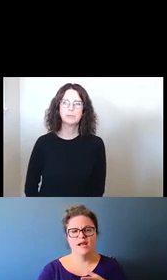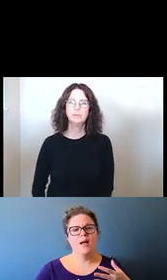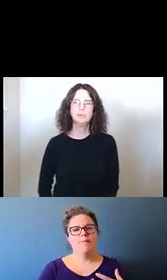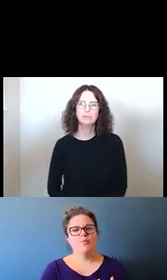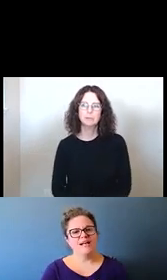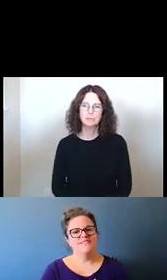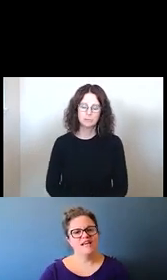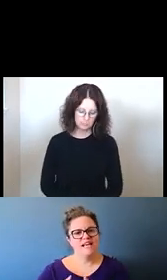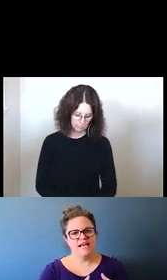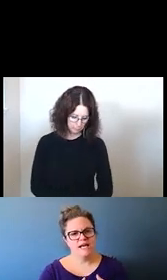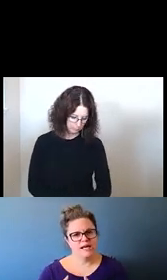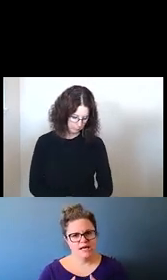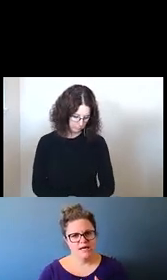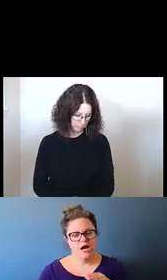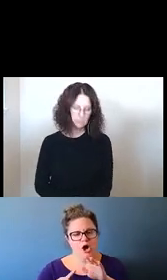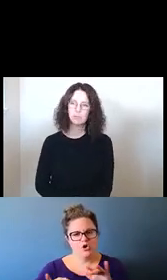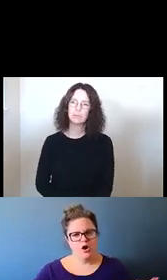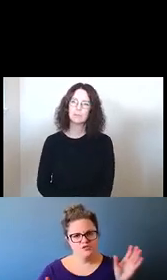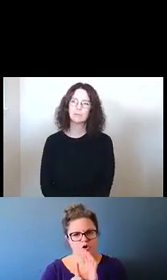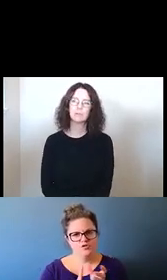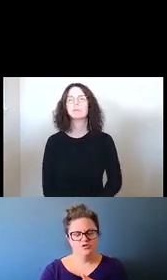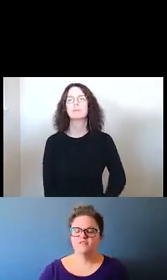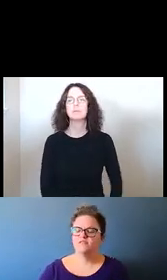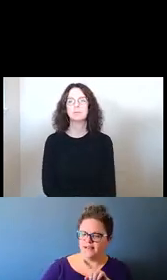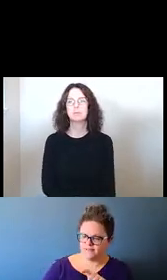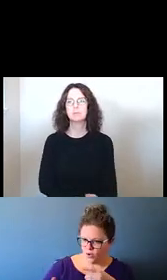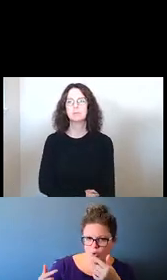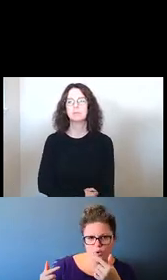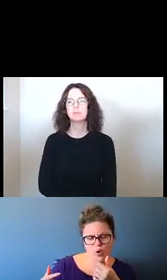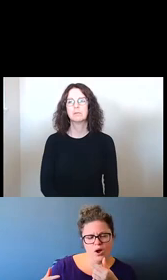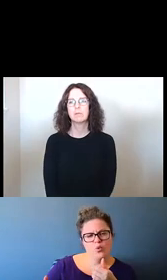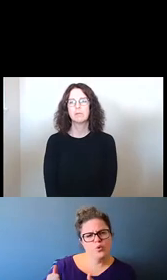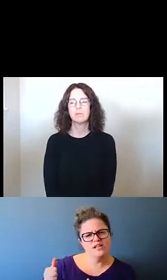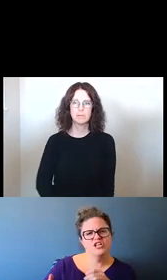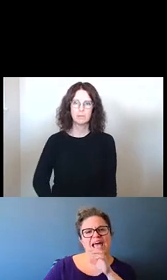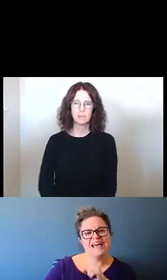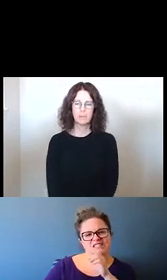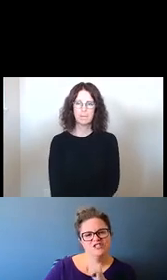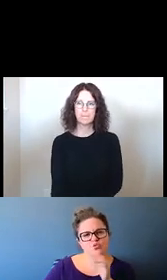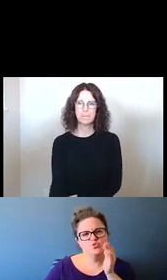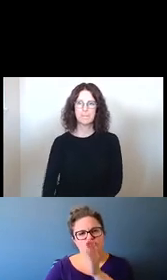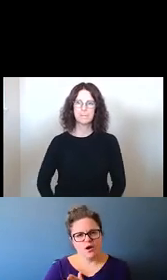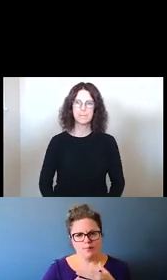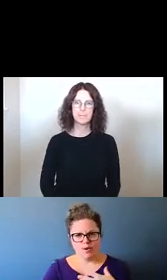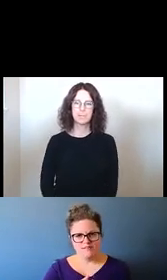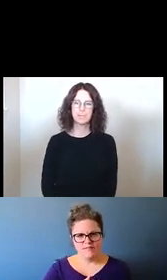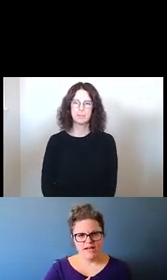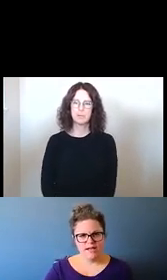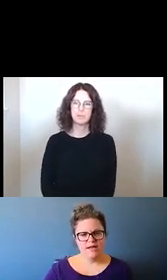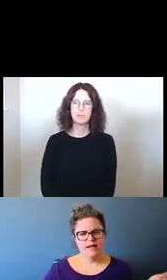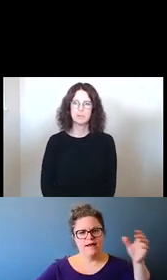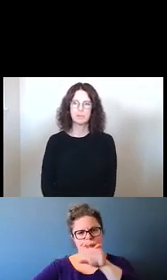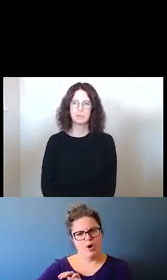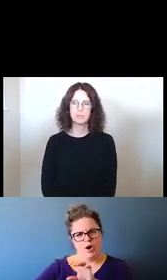want to look at when breastfeeding stops and to understand better why it stops at that point. And they'll need